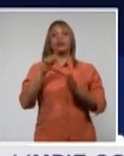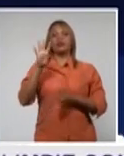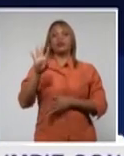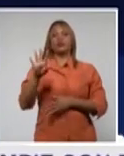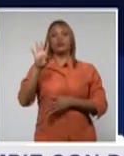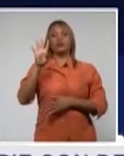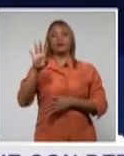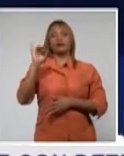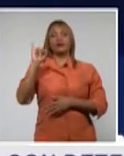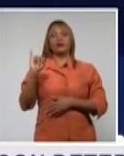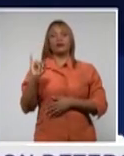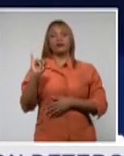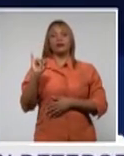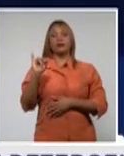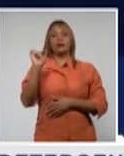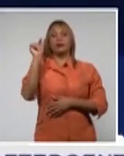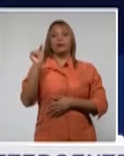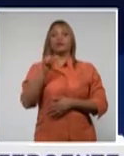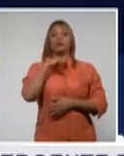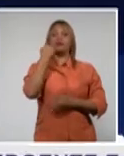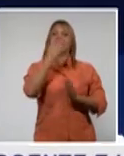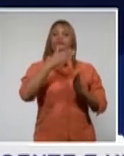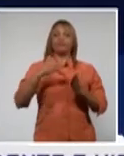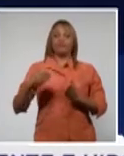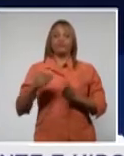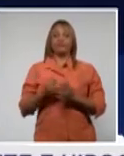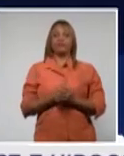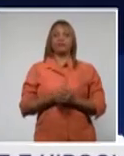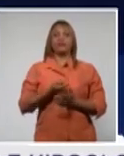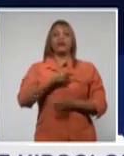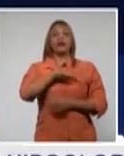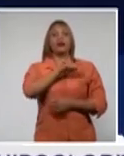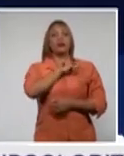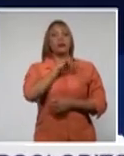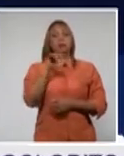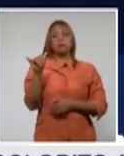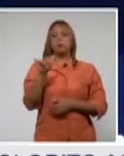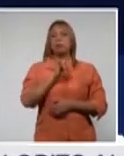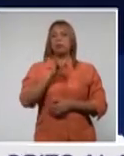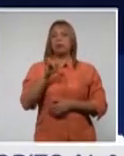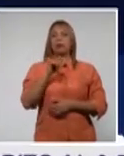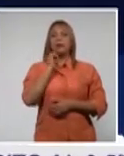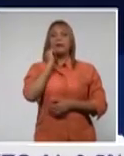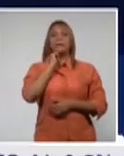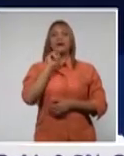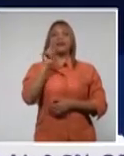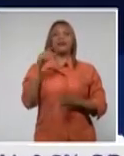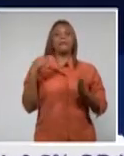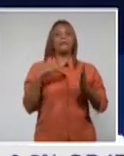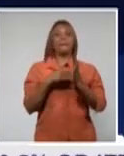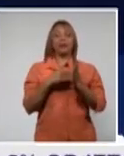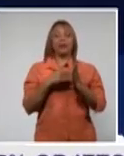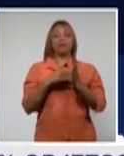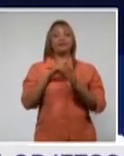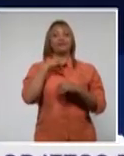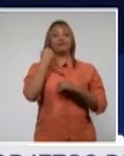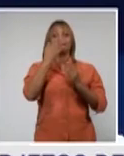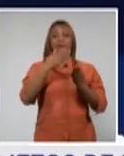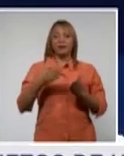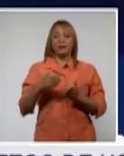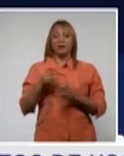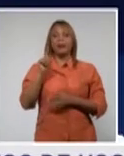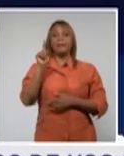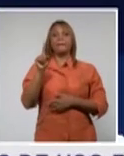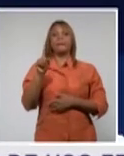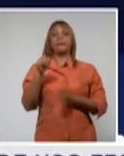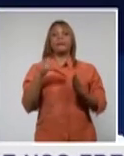168,446 fatalities. Once again, over 1,000 deaths occurred in the US